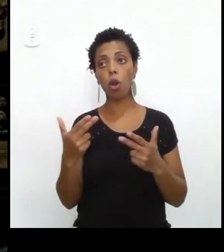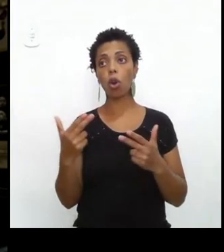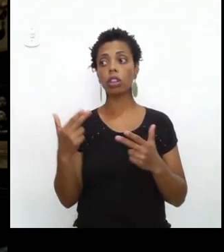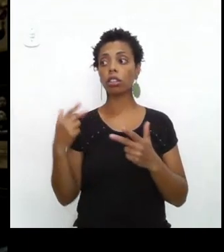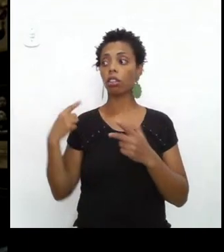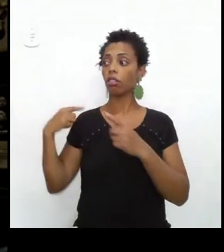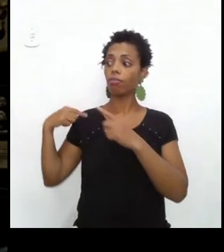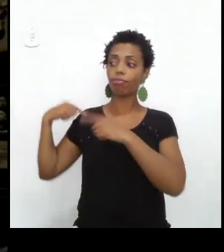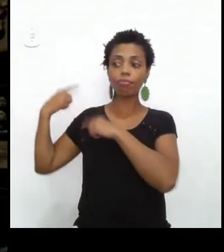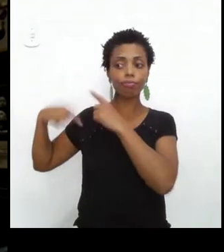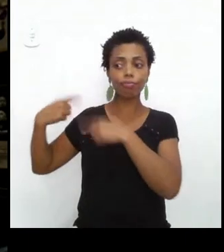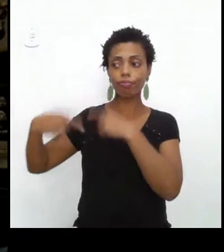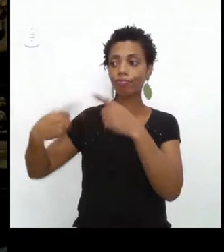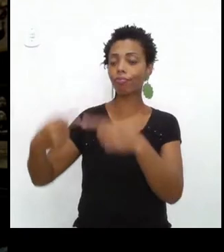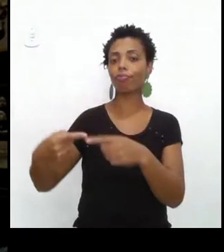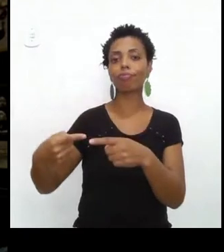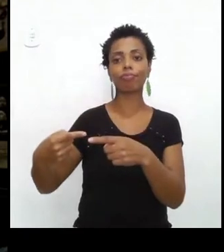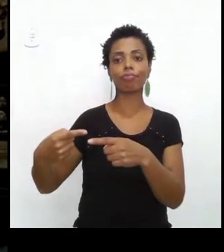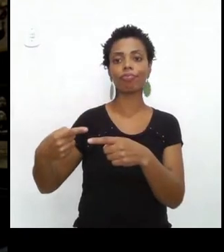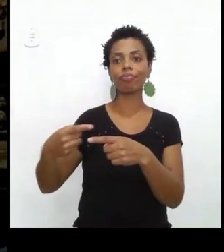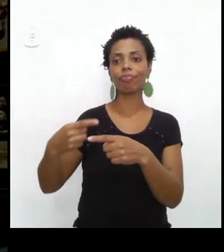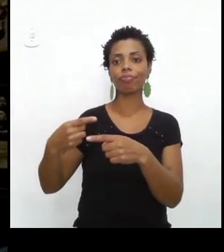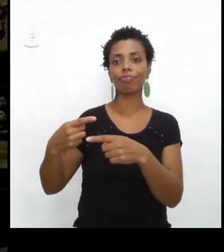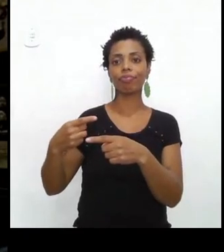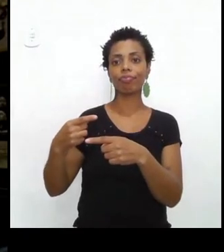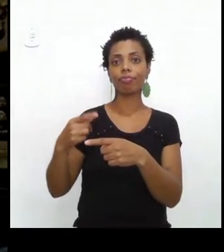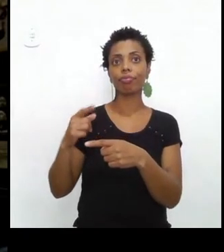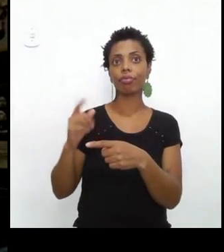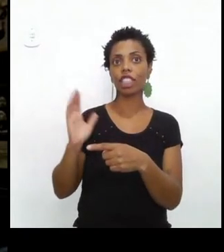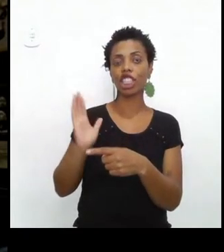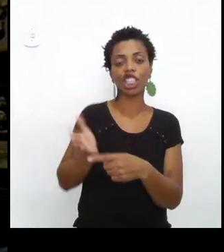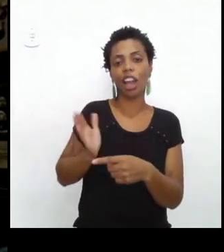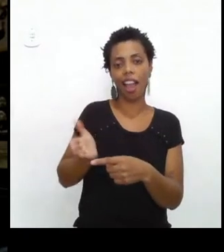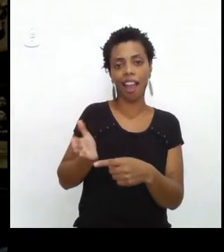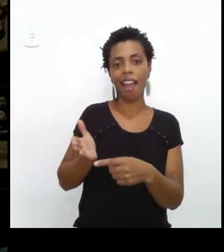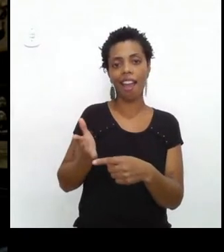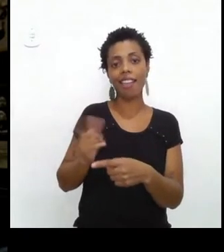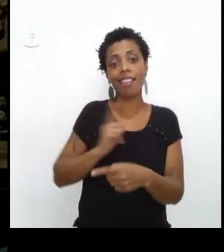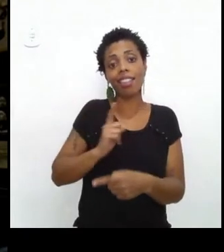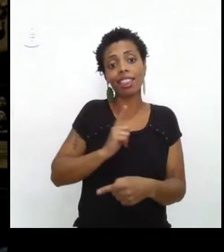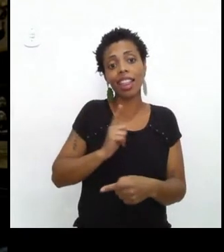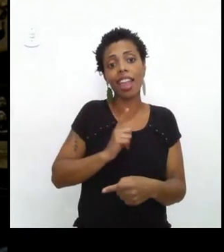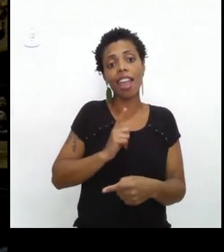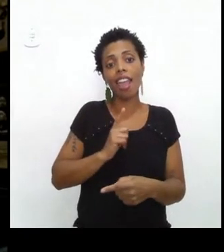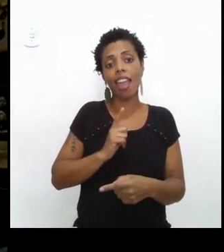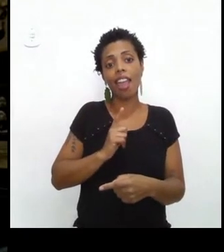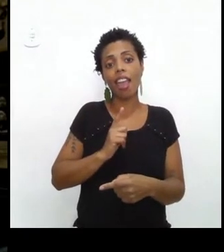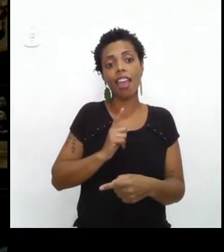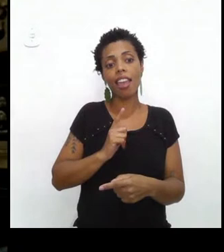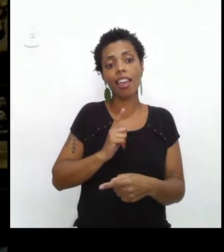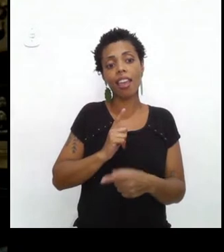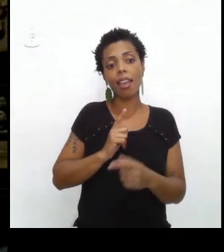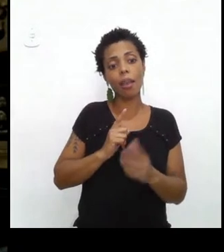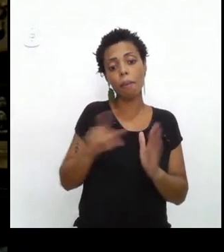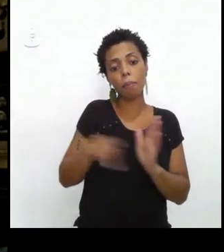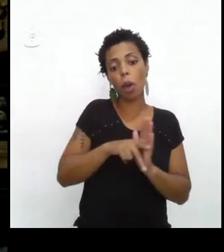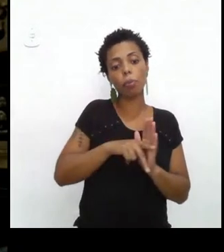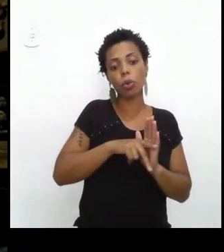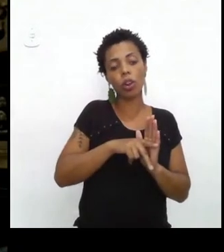and northeast and artesanal And very good at